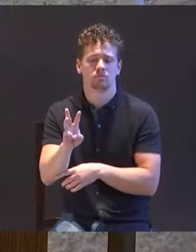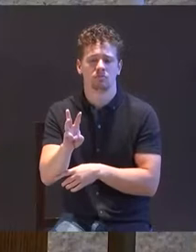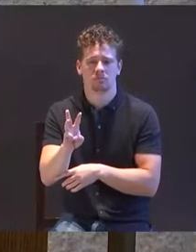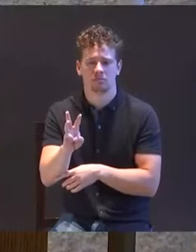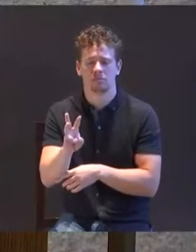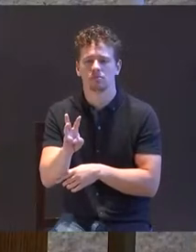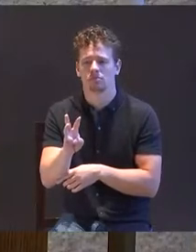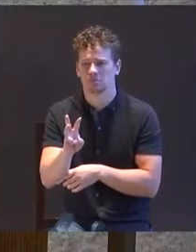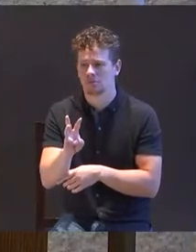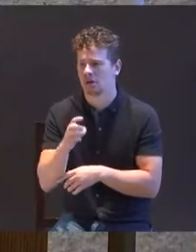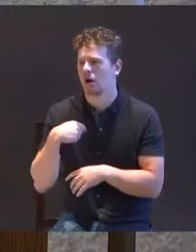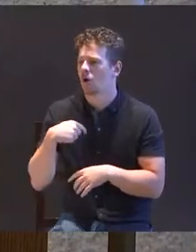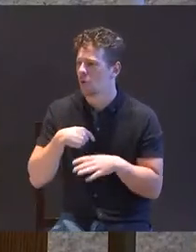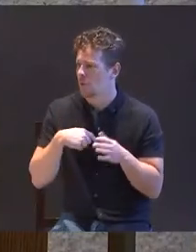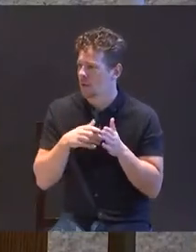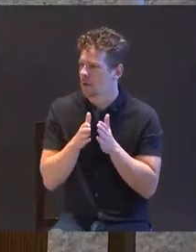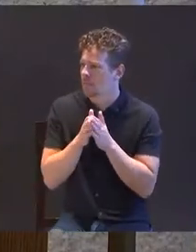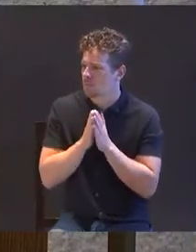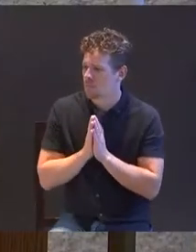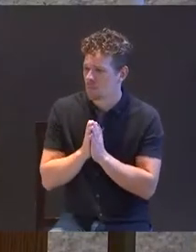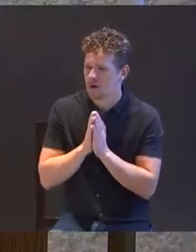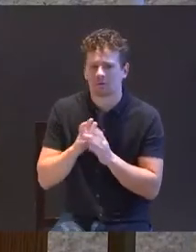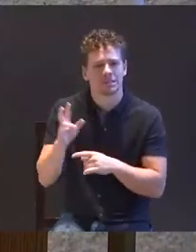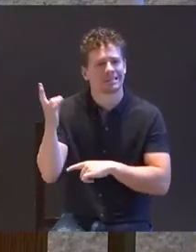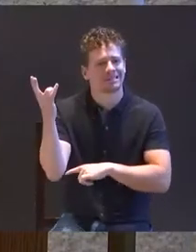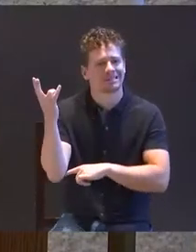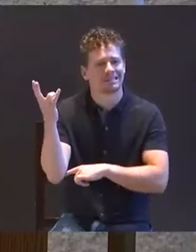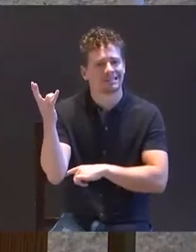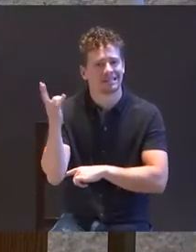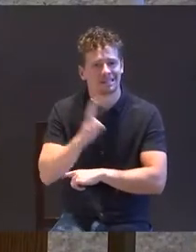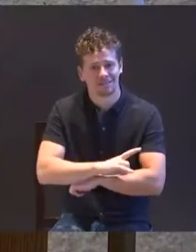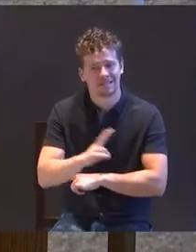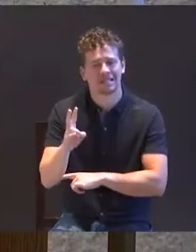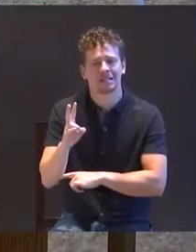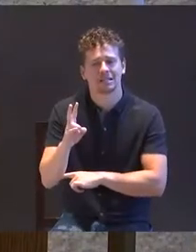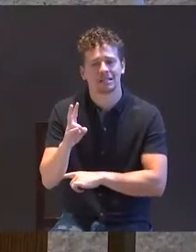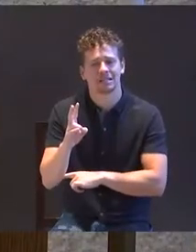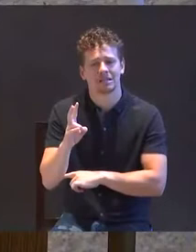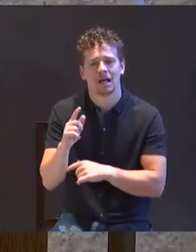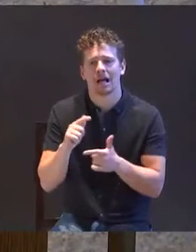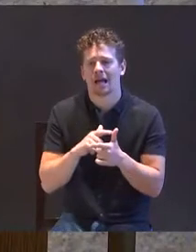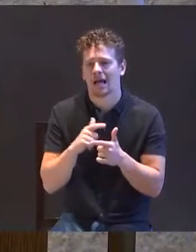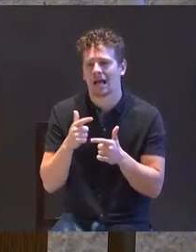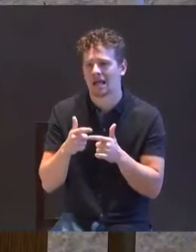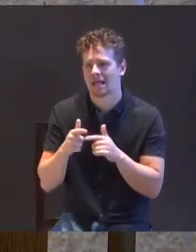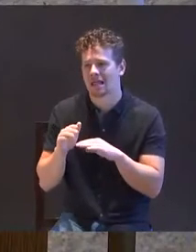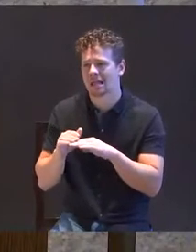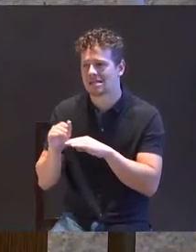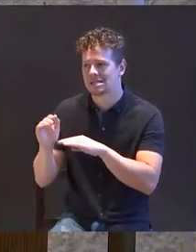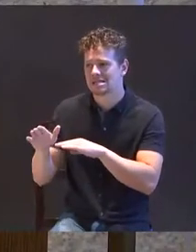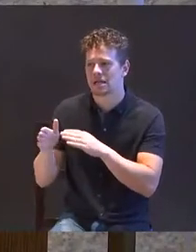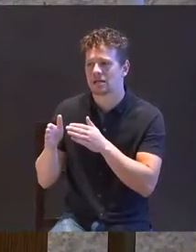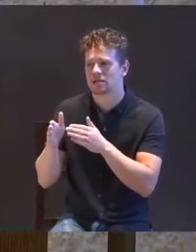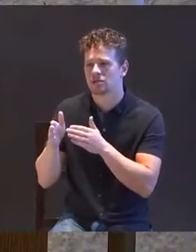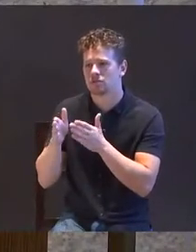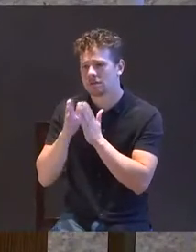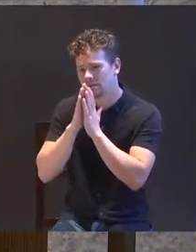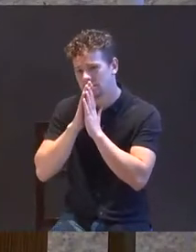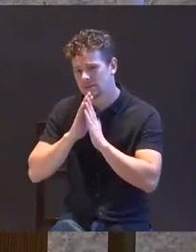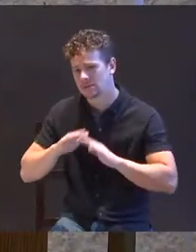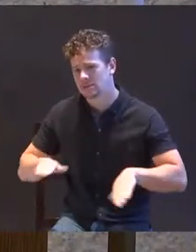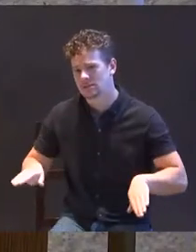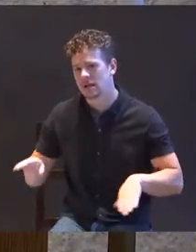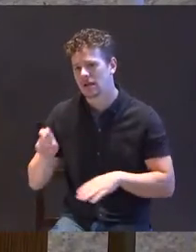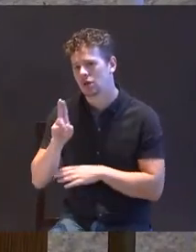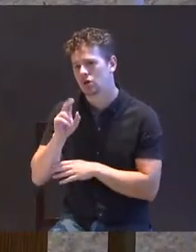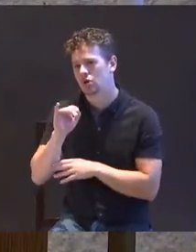prayed with by our prayer ministry for 7 days, and then they are forwarded to Silent Unity, where they are prayed with for an